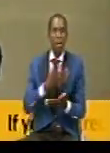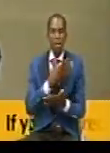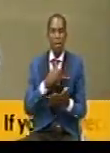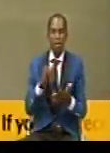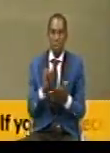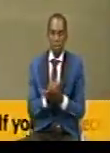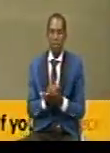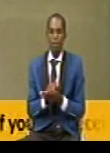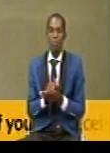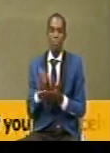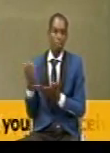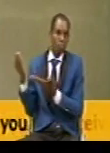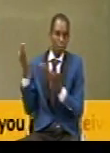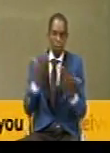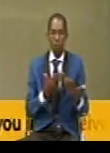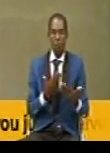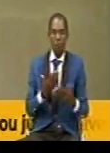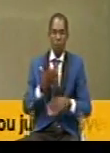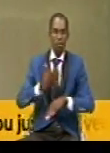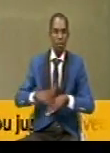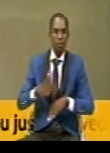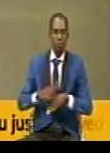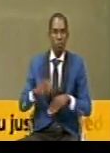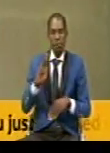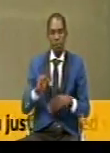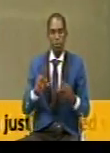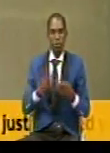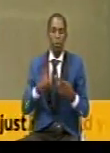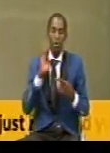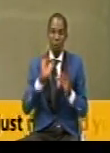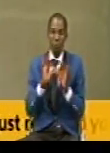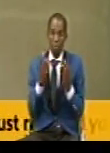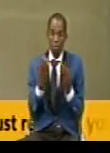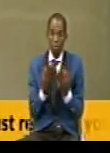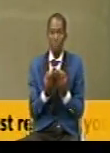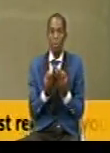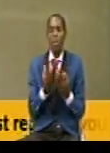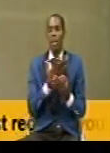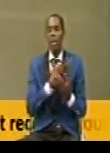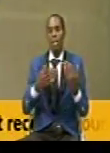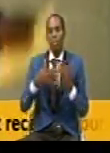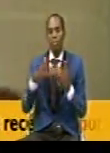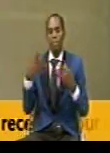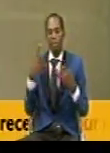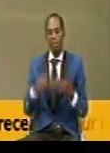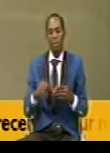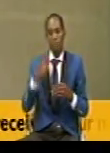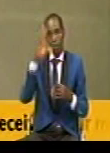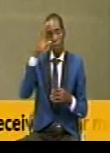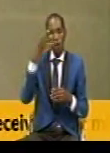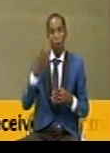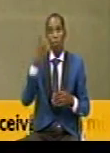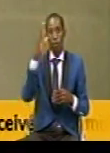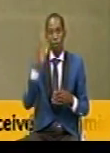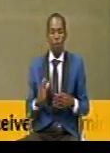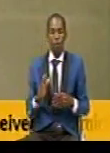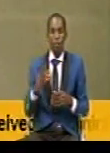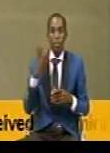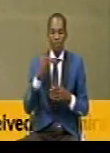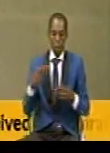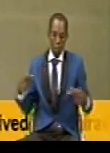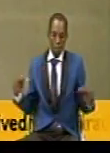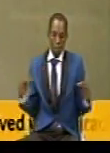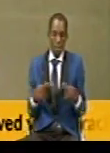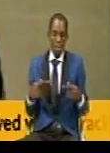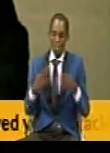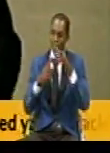treatment. And then attributed her barrenness to the pain. But when she came here, after the prayer of the man of God,